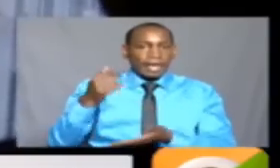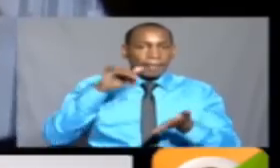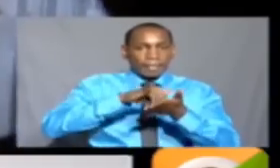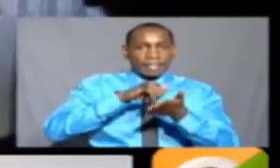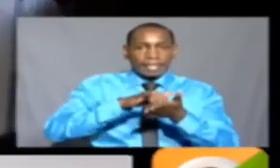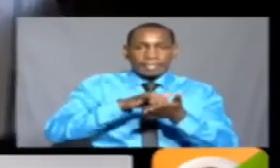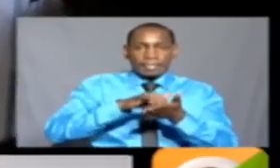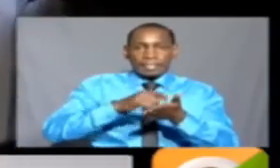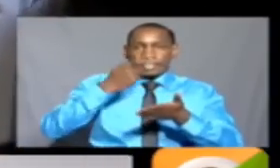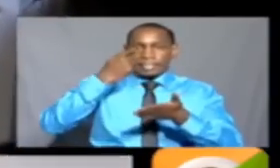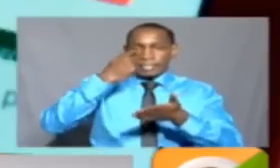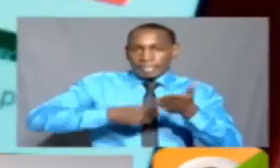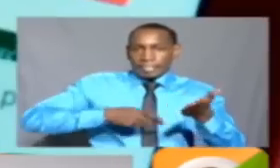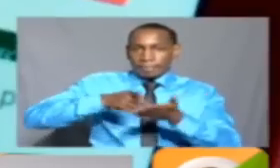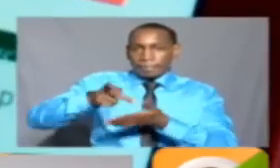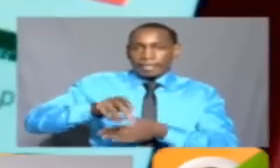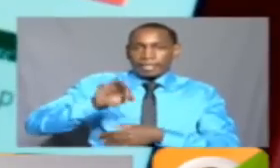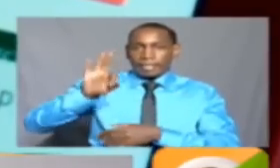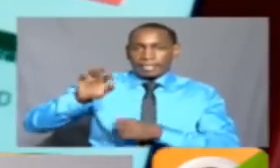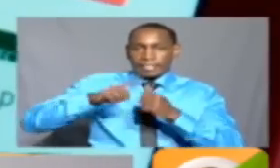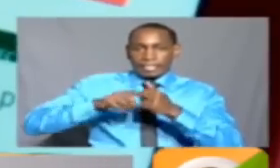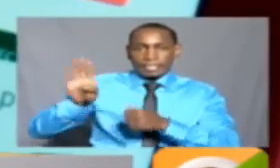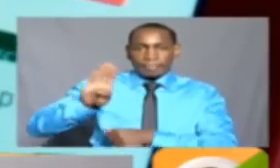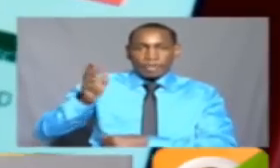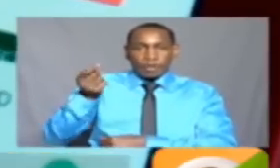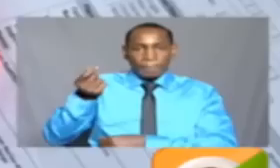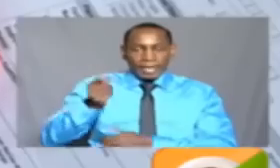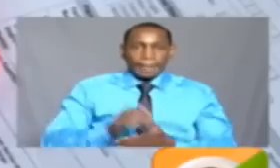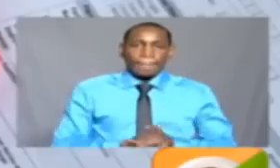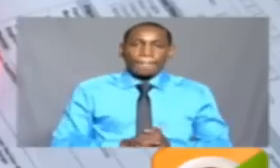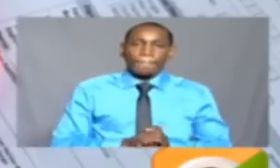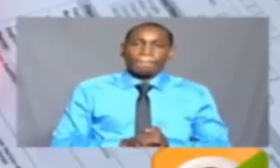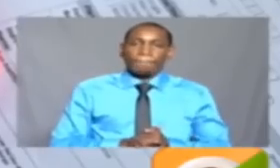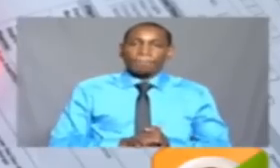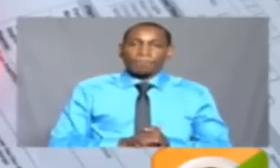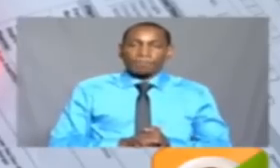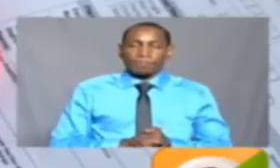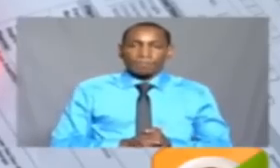will cost the taxpayer 6 billion shillings. Francis Gachuri, Citizen TV.